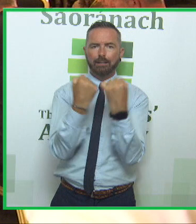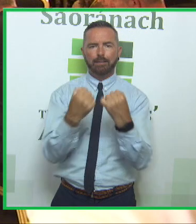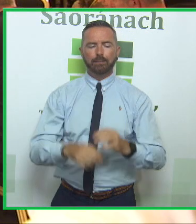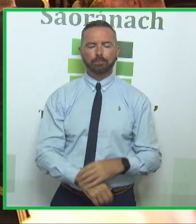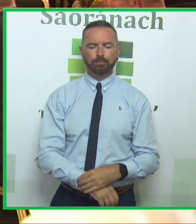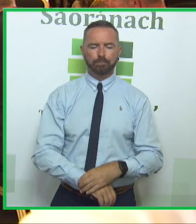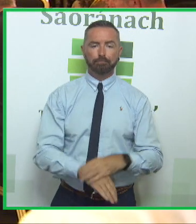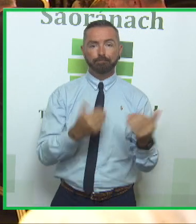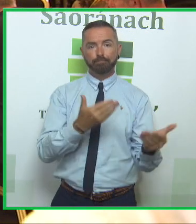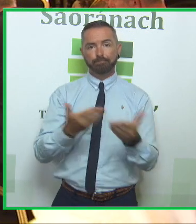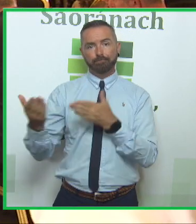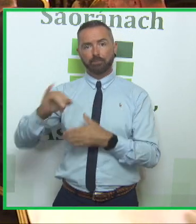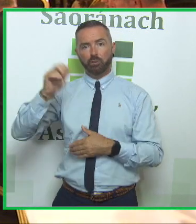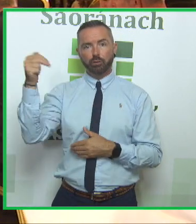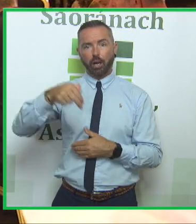Over to you, John.